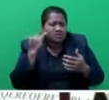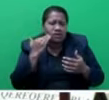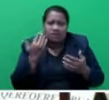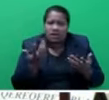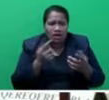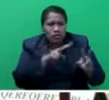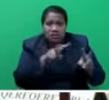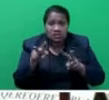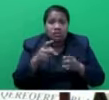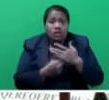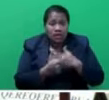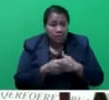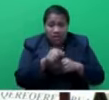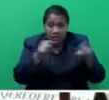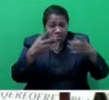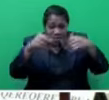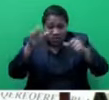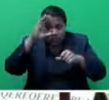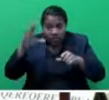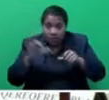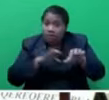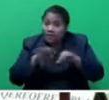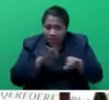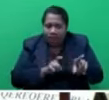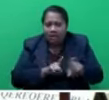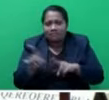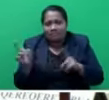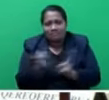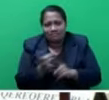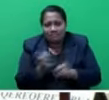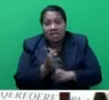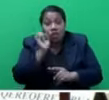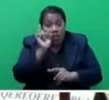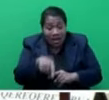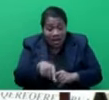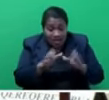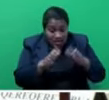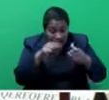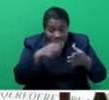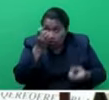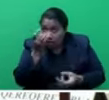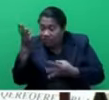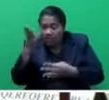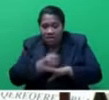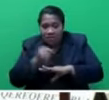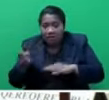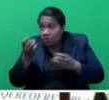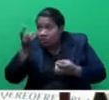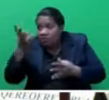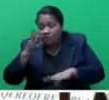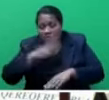the most important part of what, because that informed government, that informed ministers, that